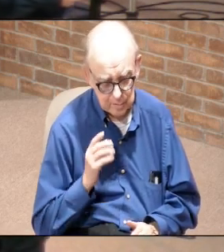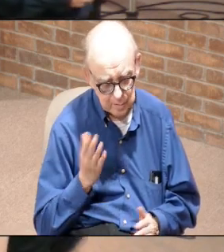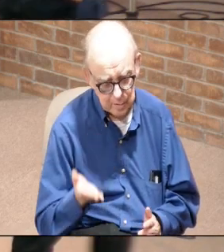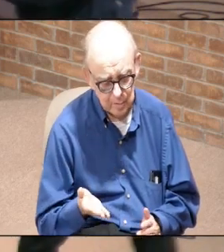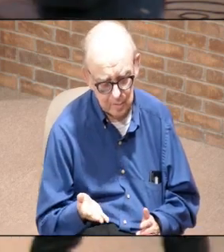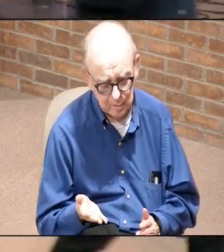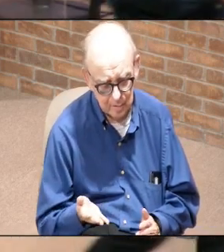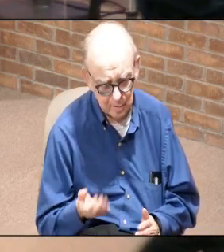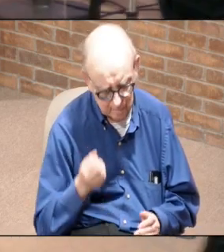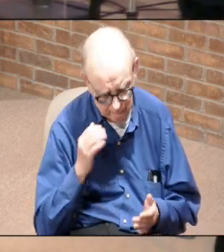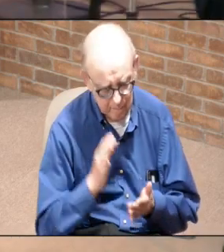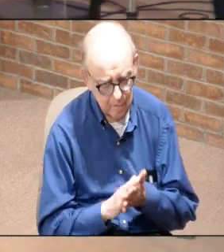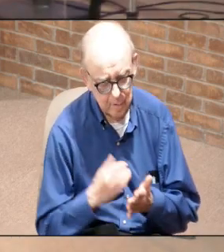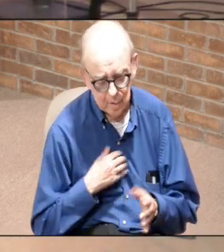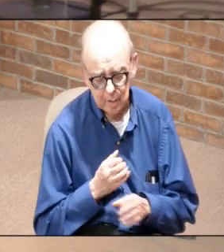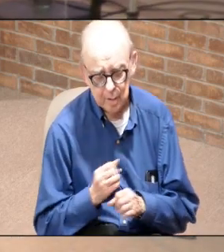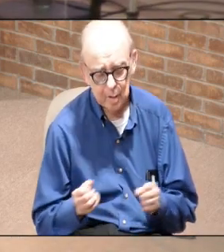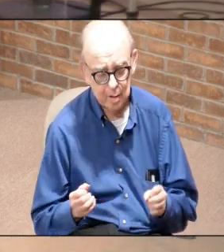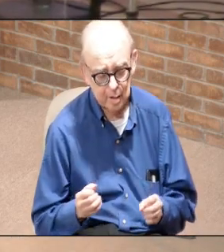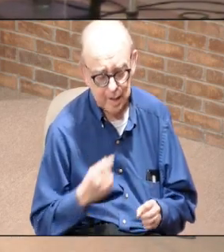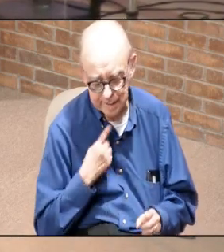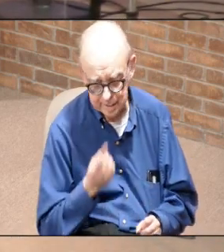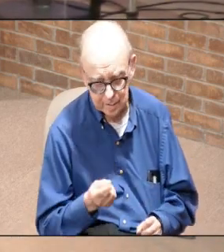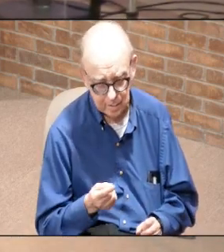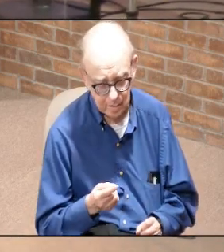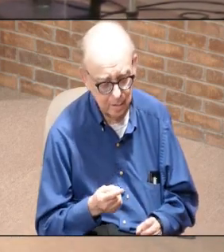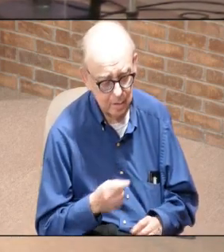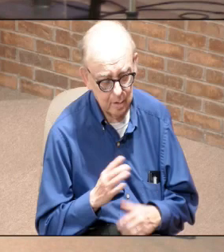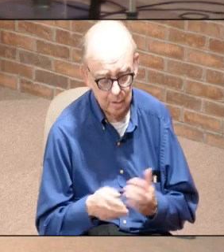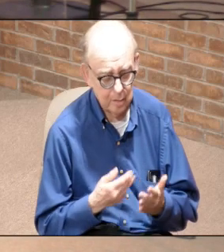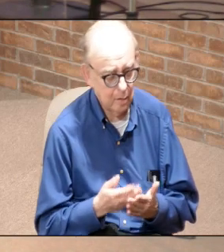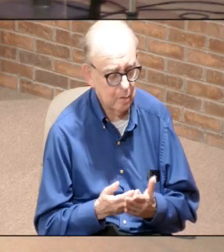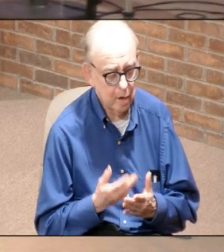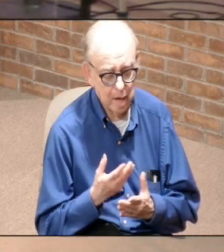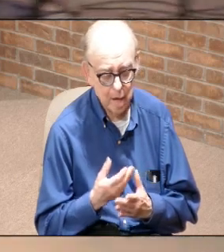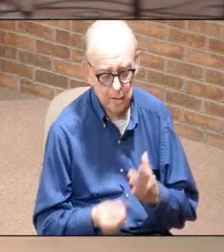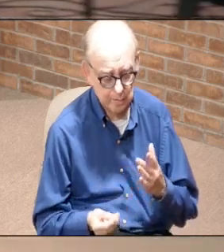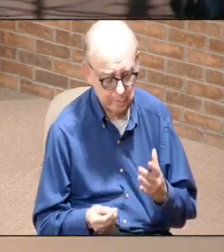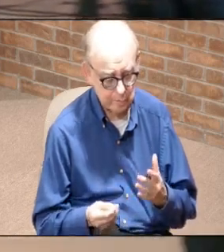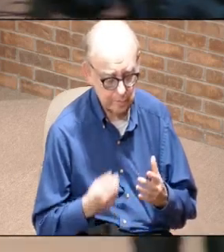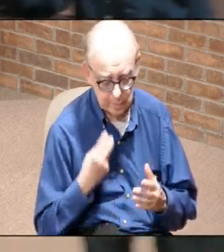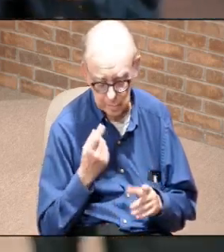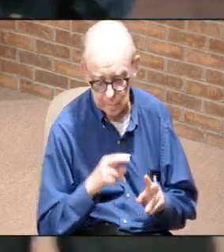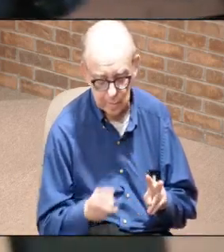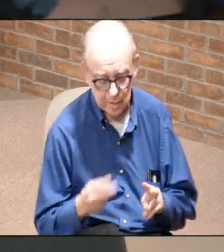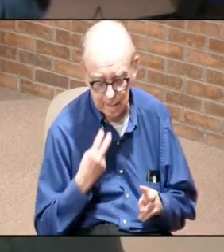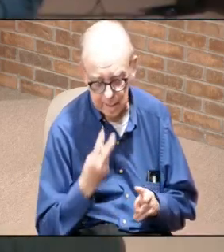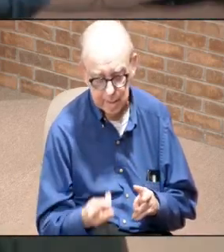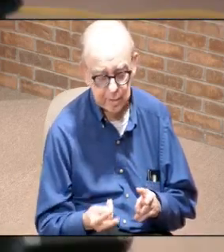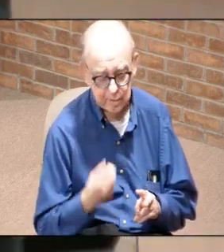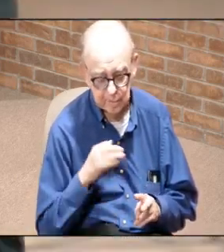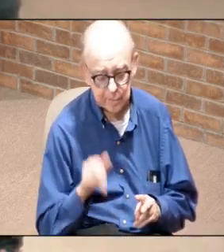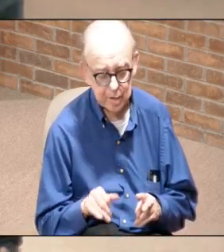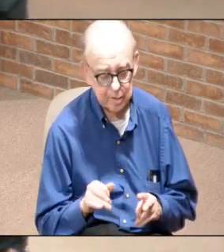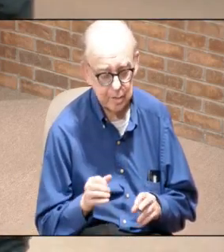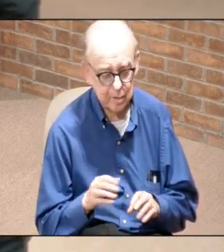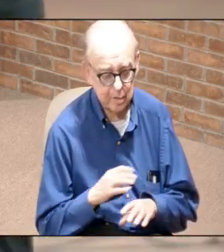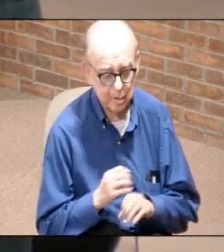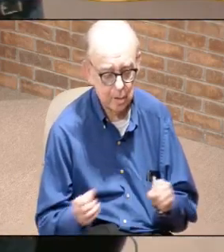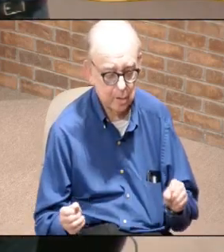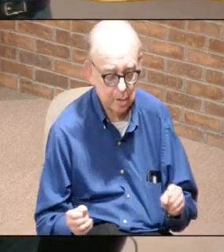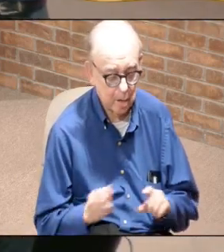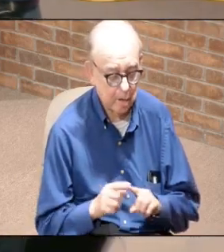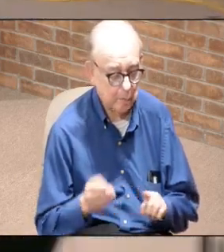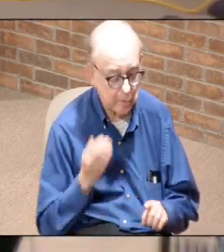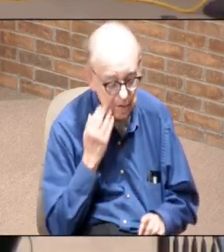you believe I'm saved? And I could say by all outward appearances and what I see, yes. But do